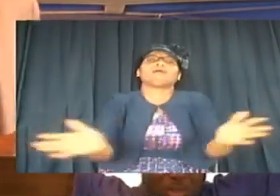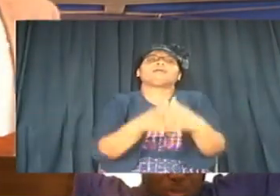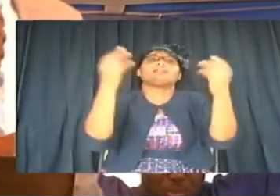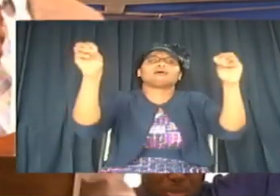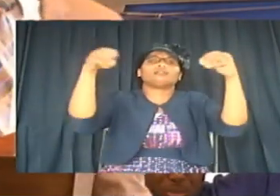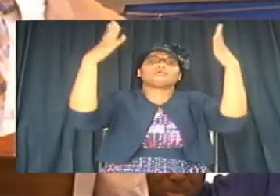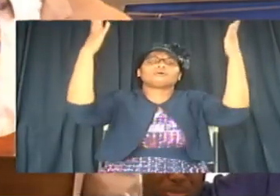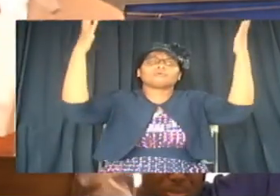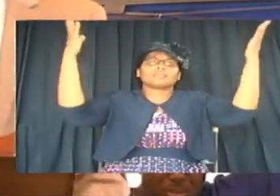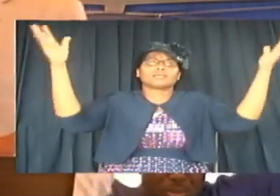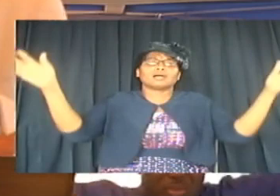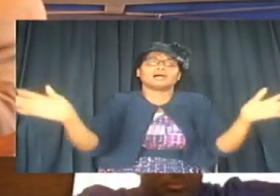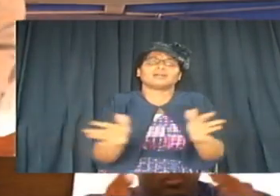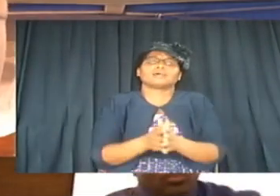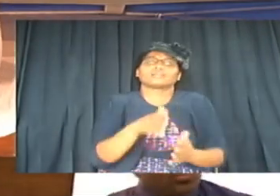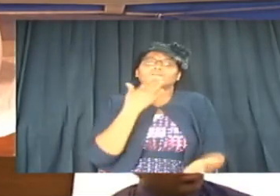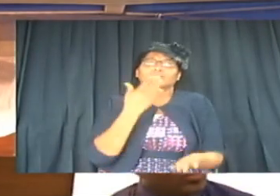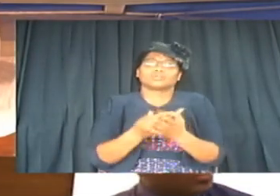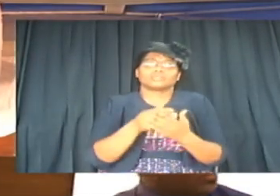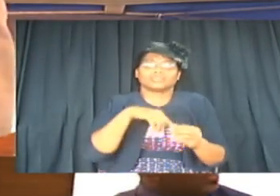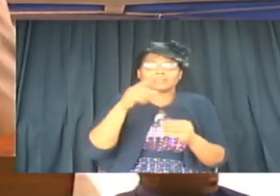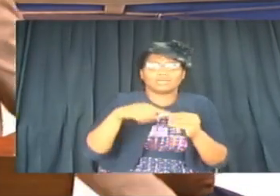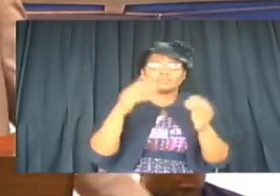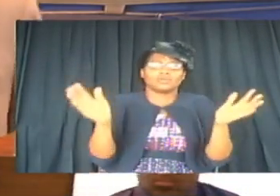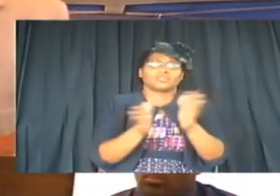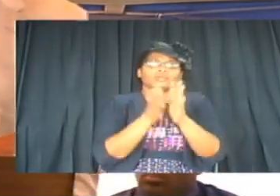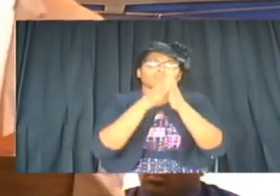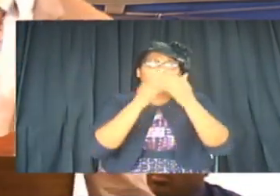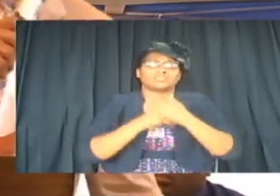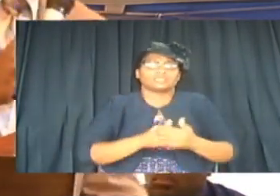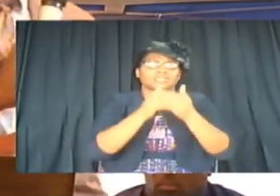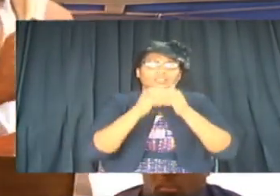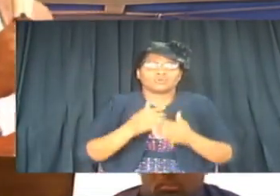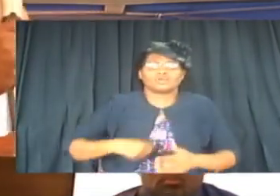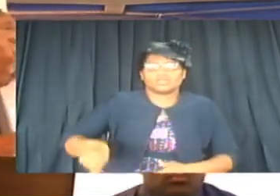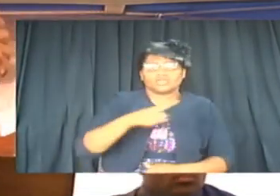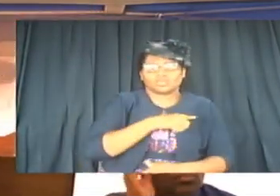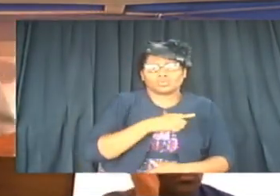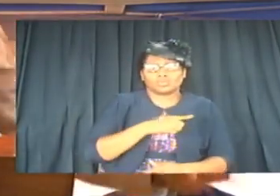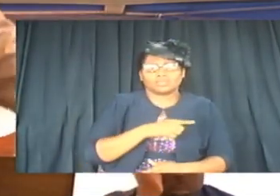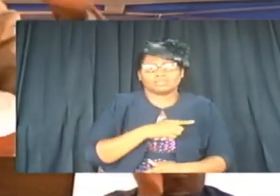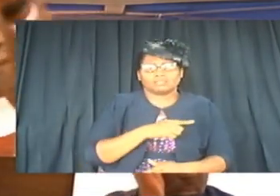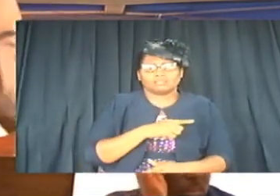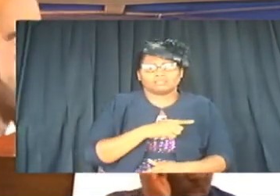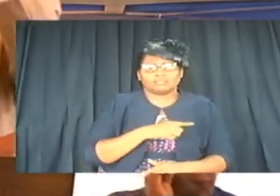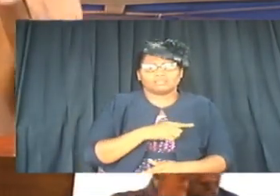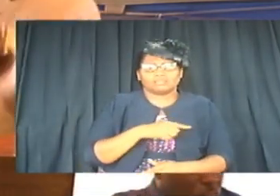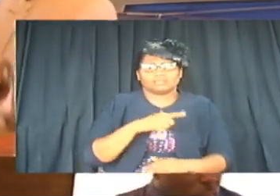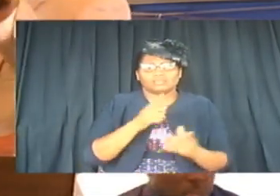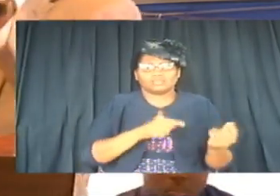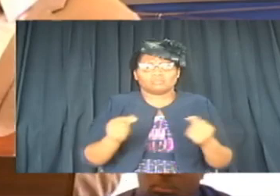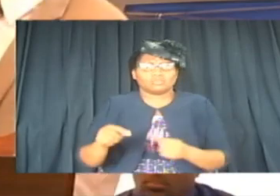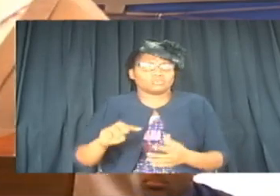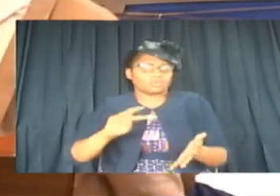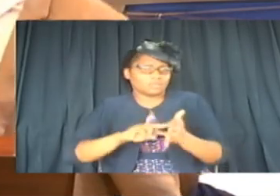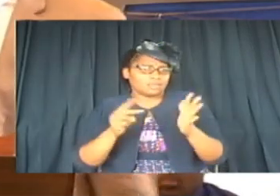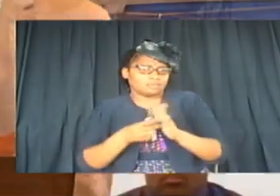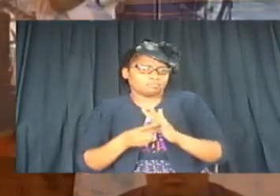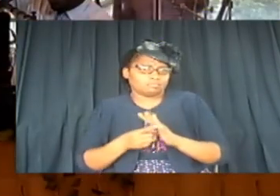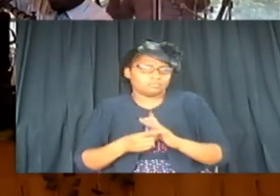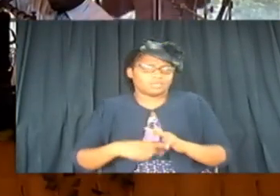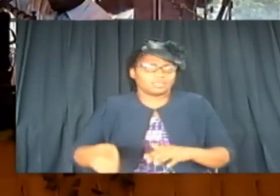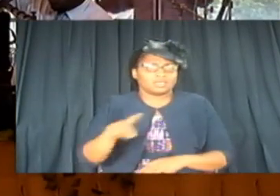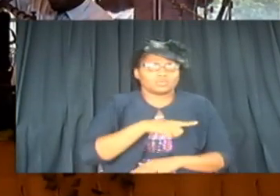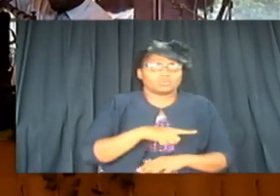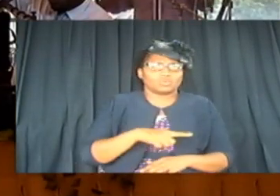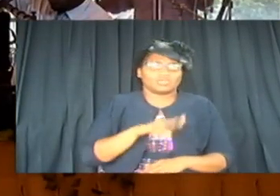Amen. We know the good thing about praise and worship is that we, you know, worship doesn't mean that we have to be confined to the same place.